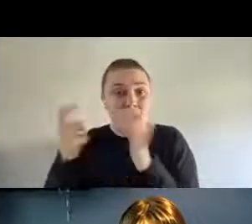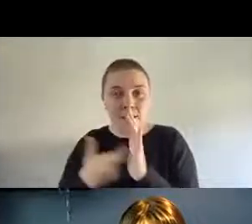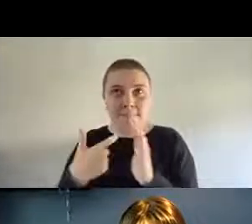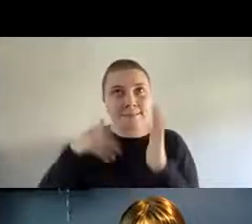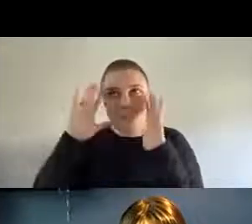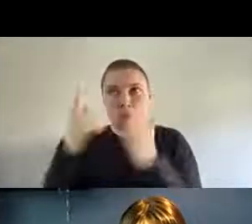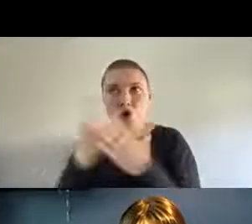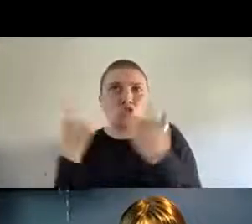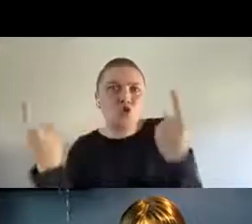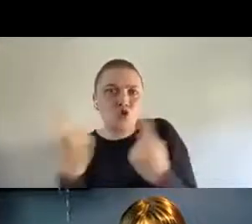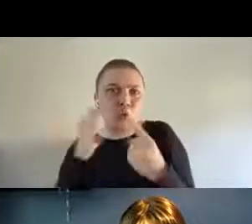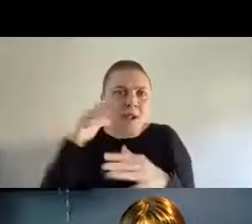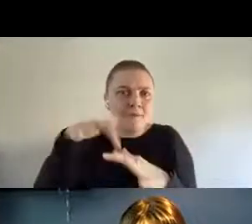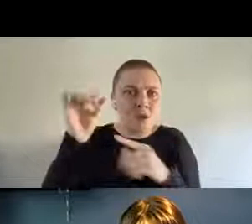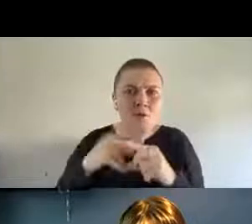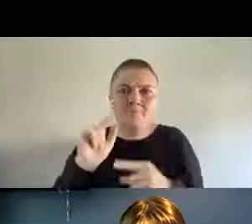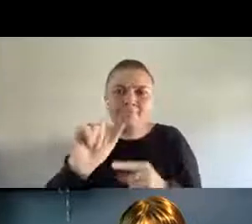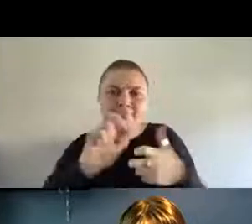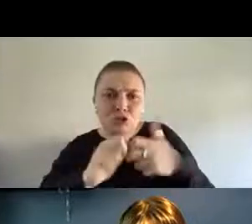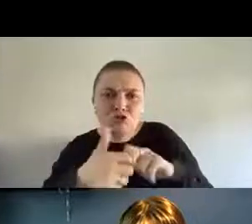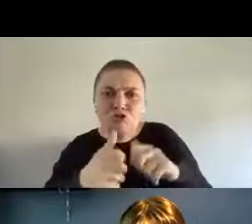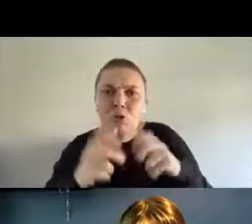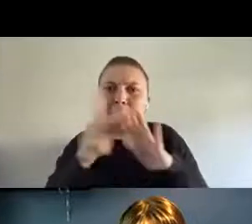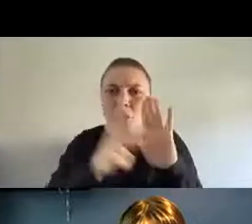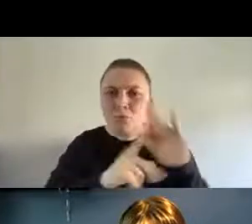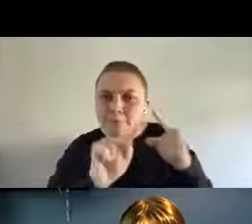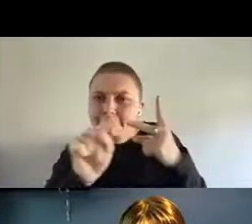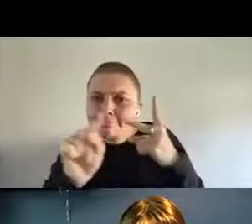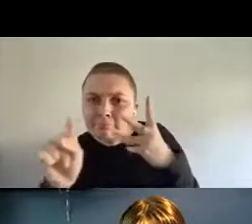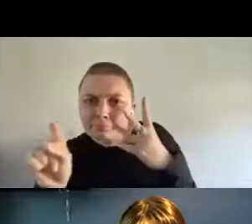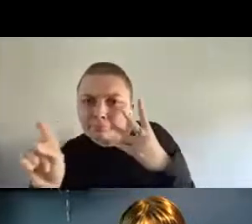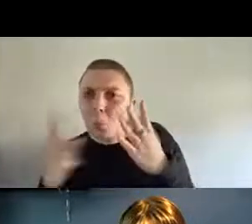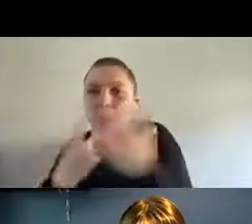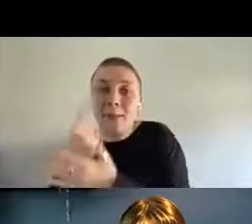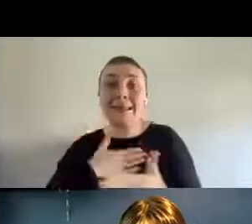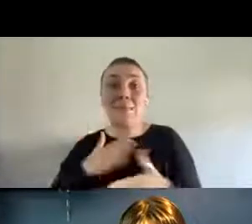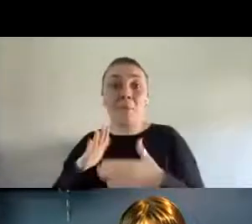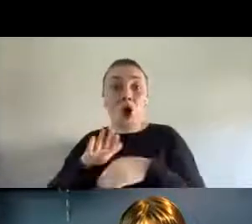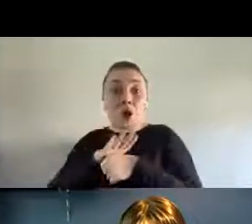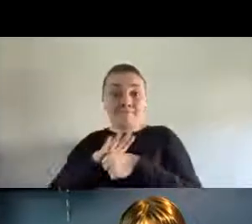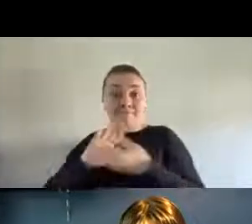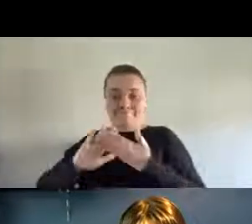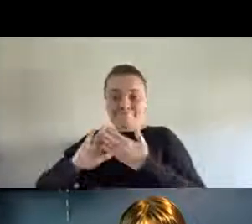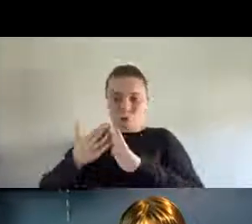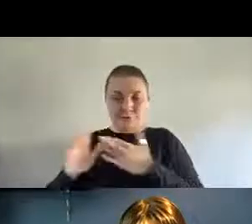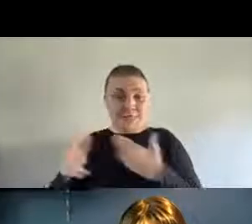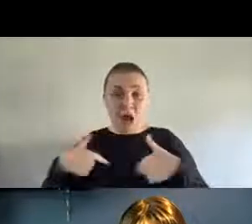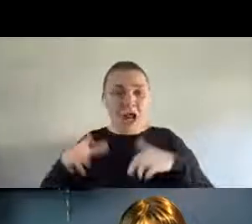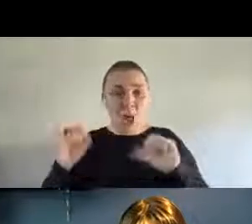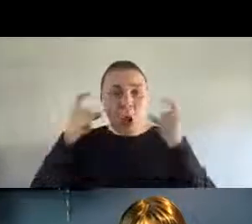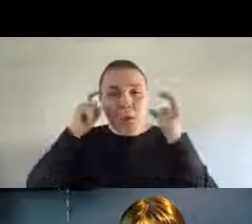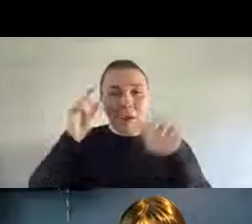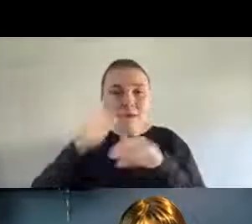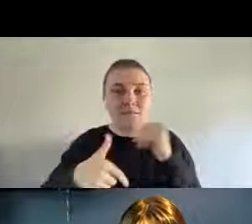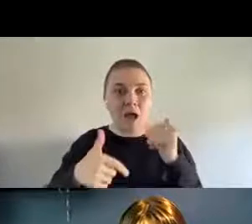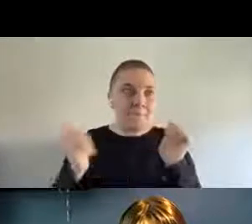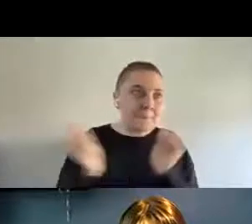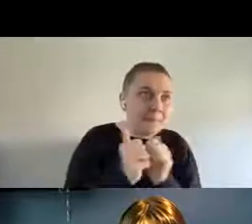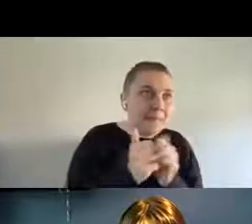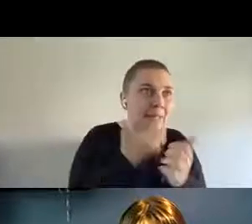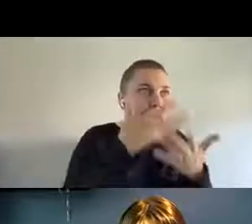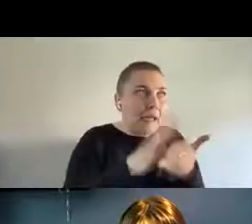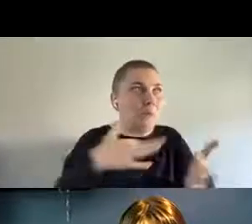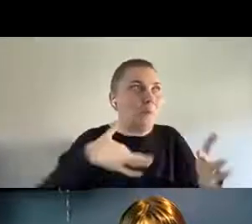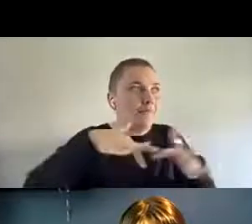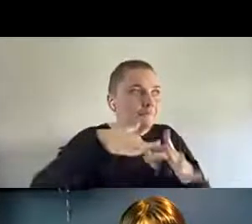vote for, what the issues and policies were, and what was happening in my community. I didn't have to worry about the logistics of how I was going